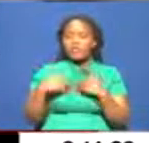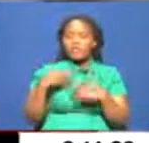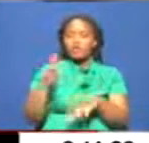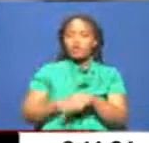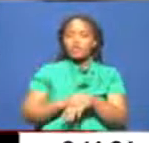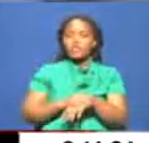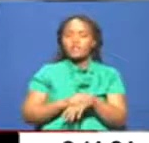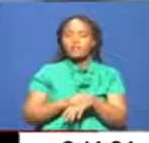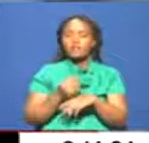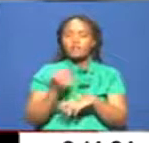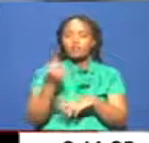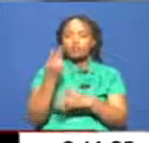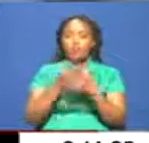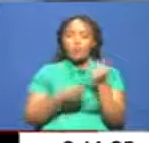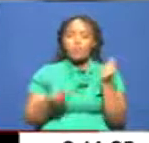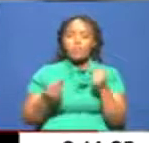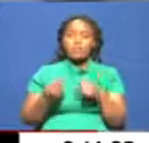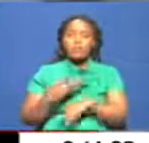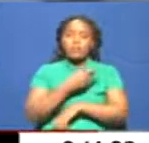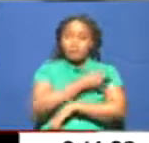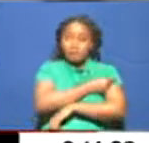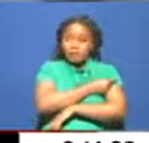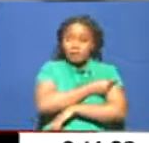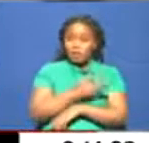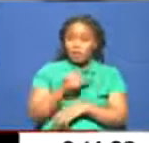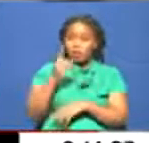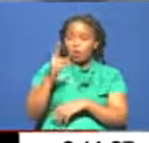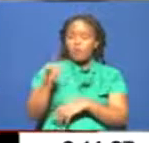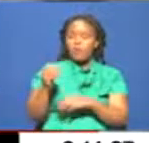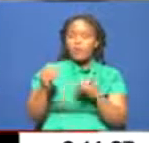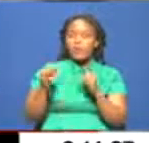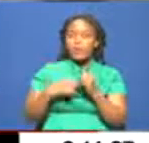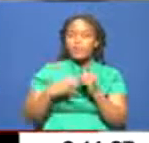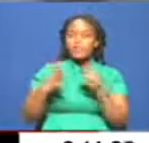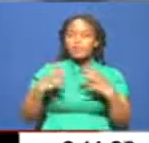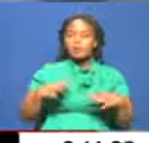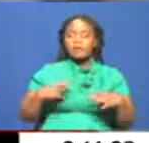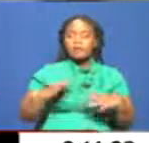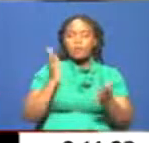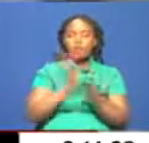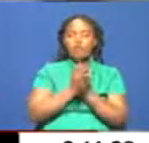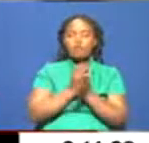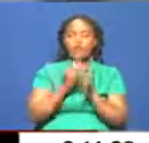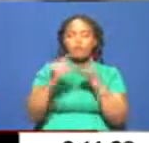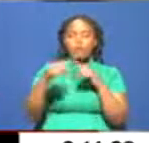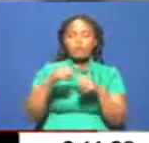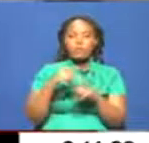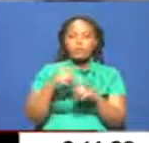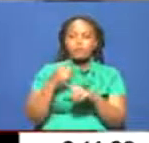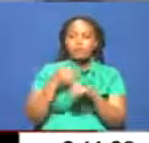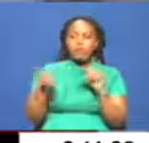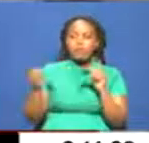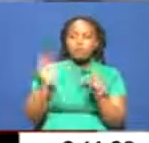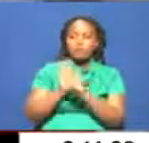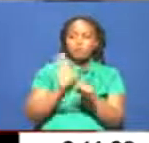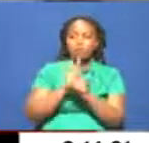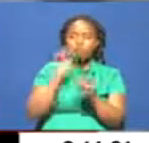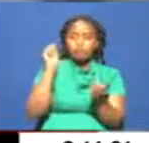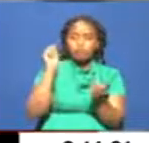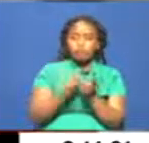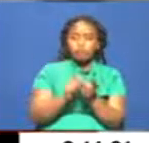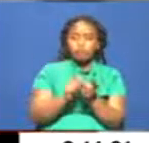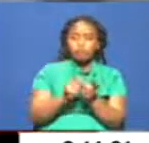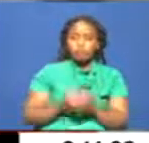last 24 hours, 108 people have tested positive for the virus from 5,073 samples screened, indicating